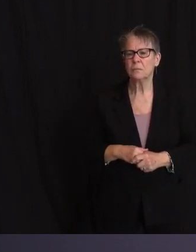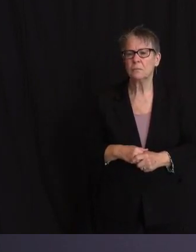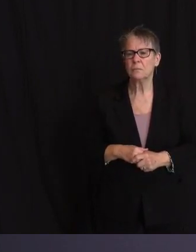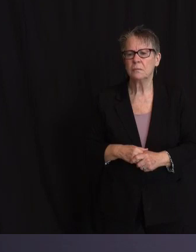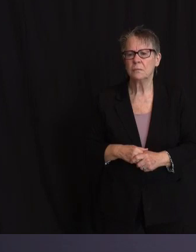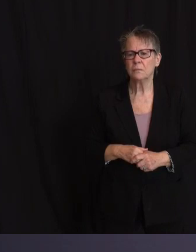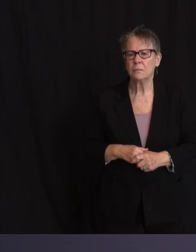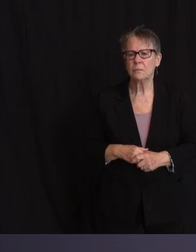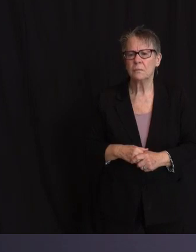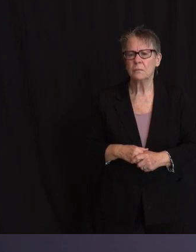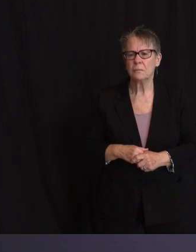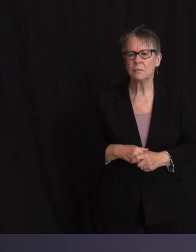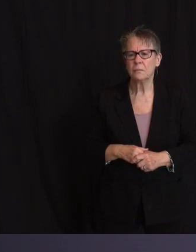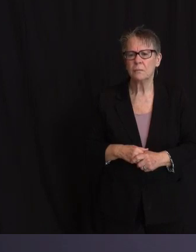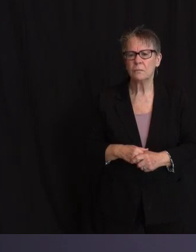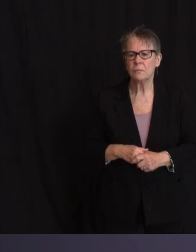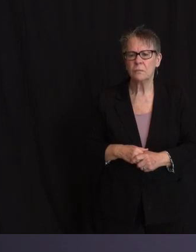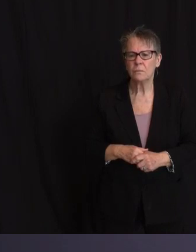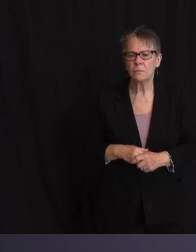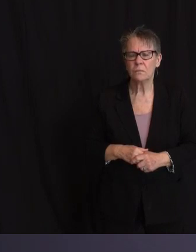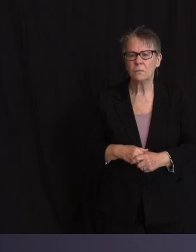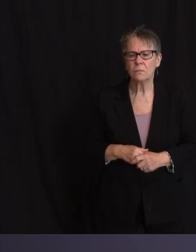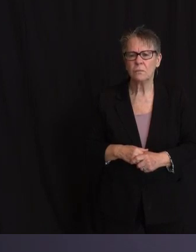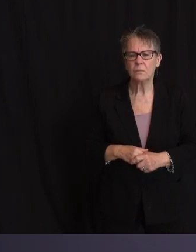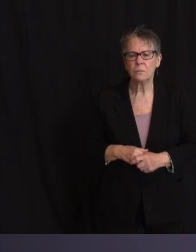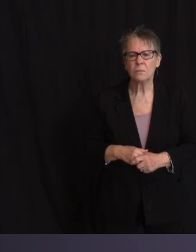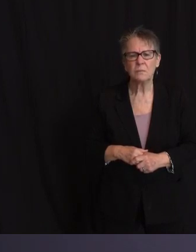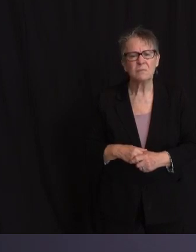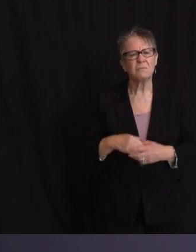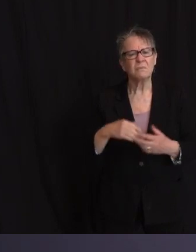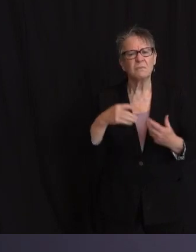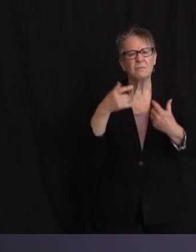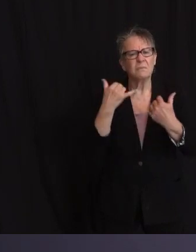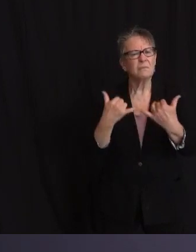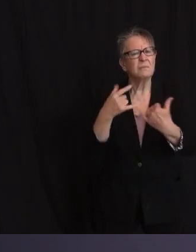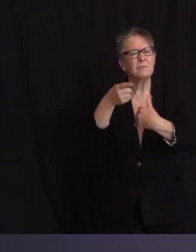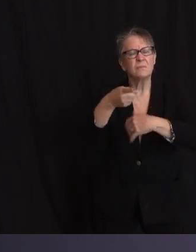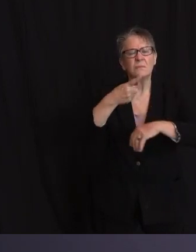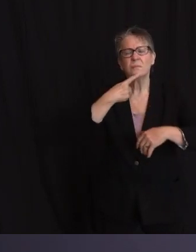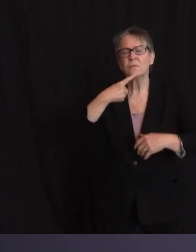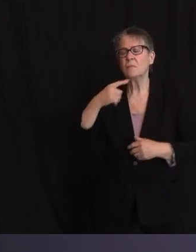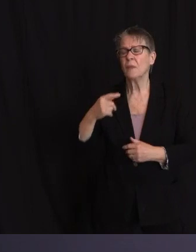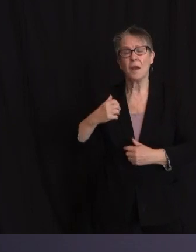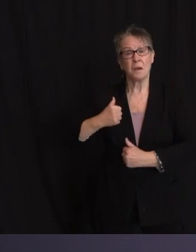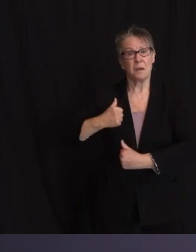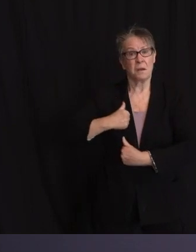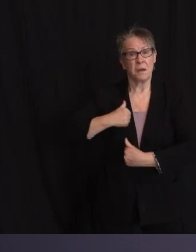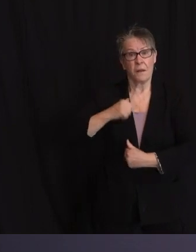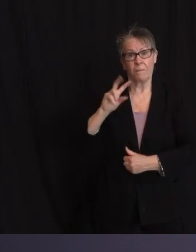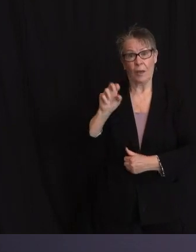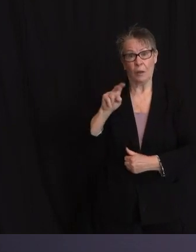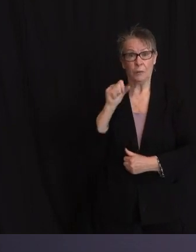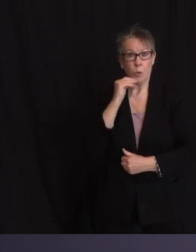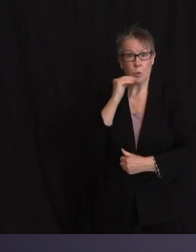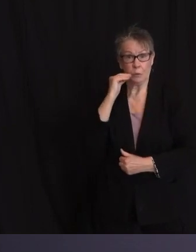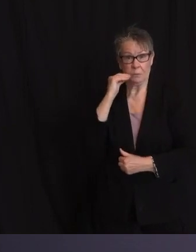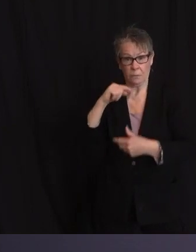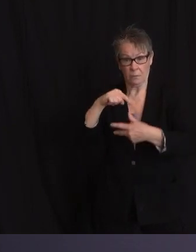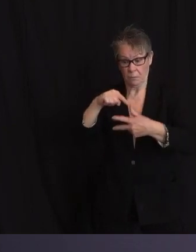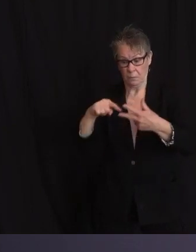and Paramus? How widespread is the testing in Vineland? And in a disclosure statement,